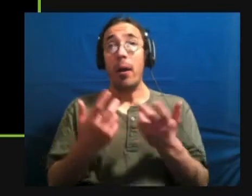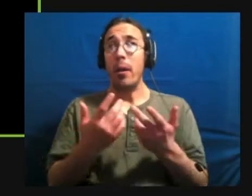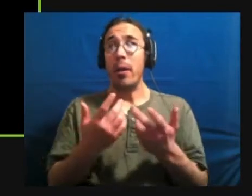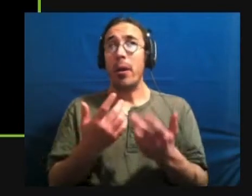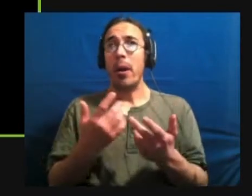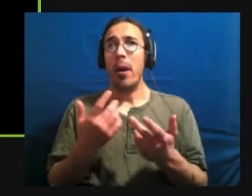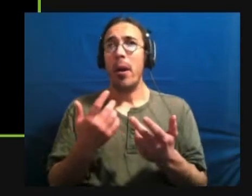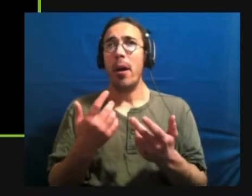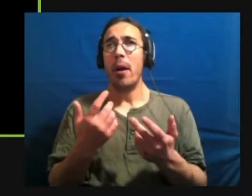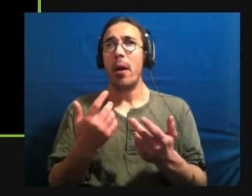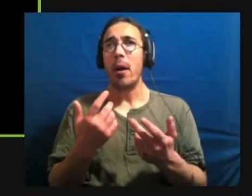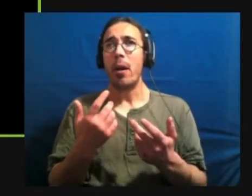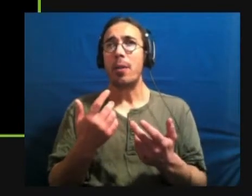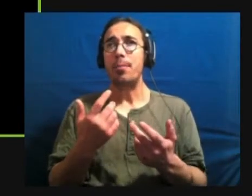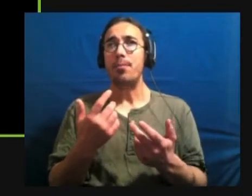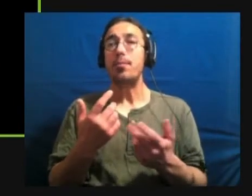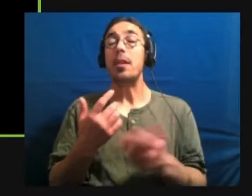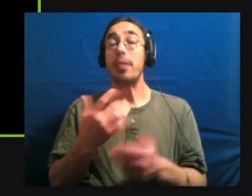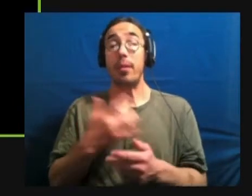their point of view.